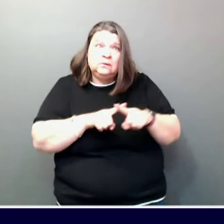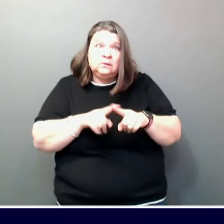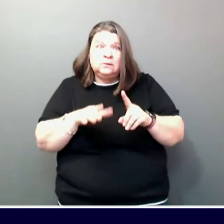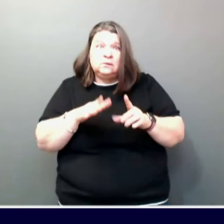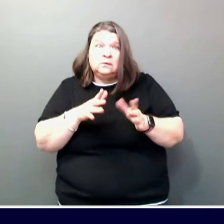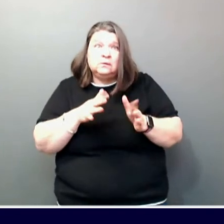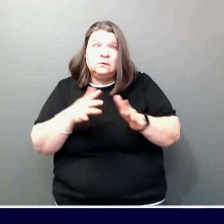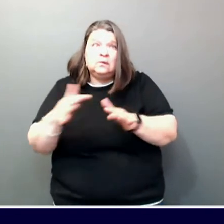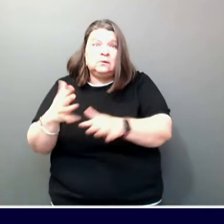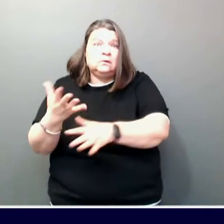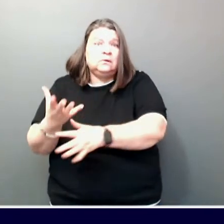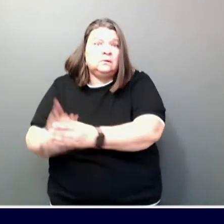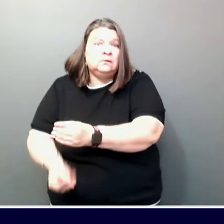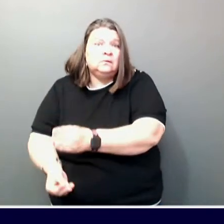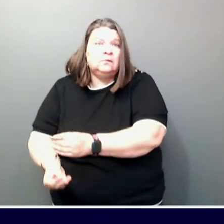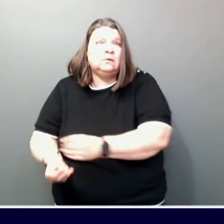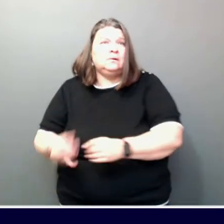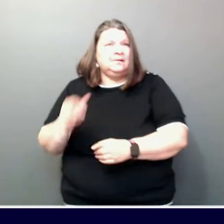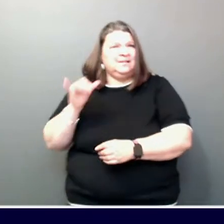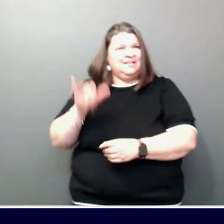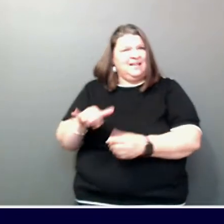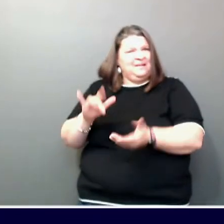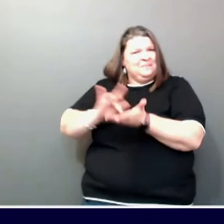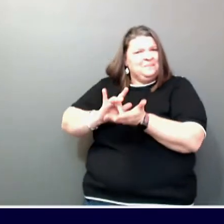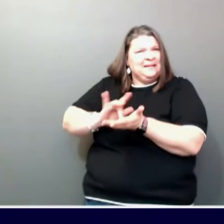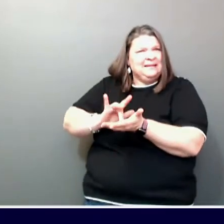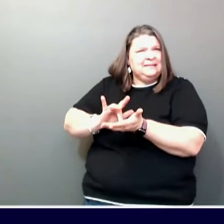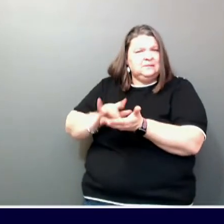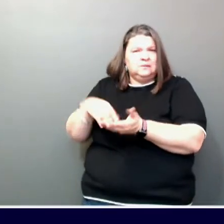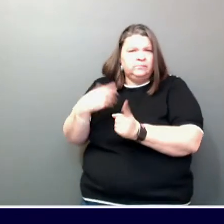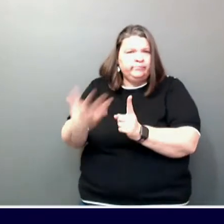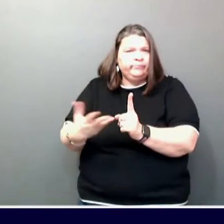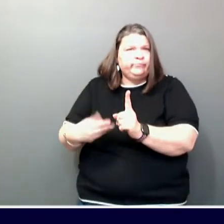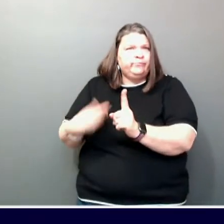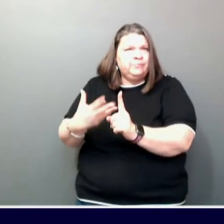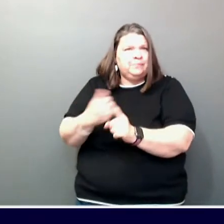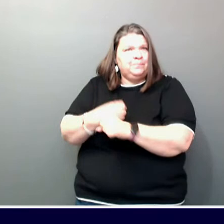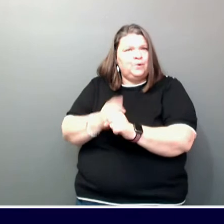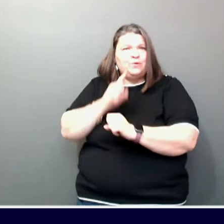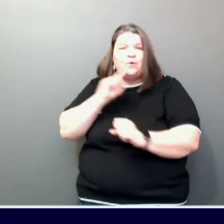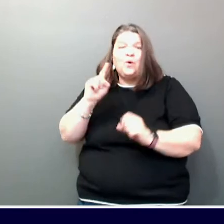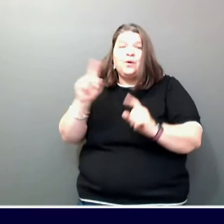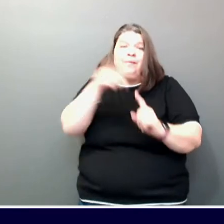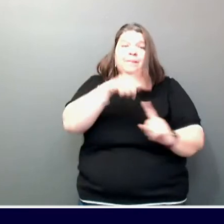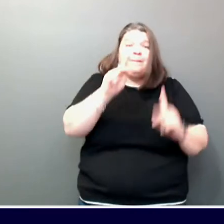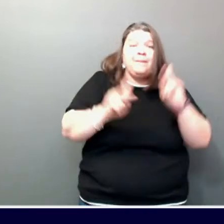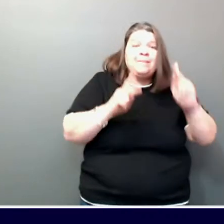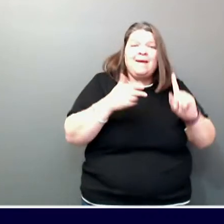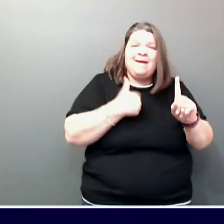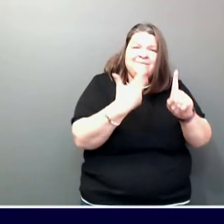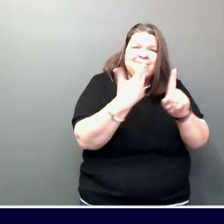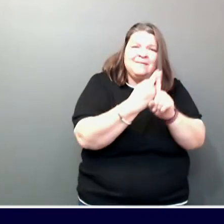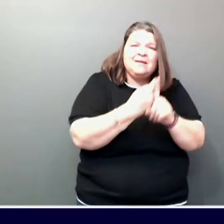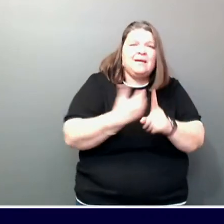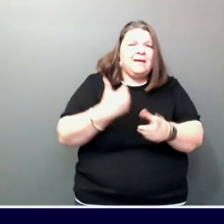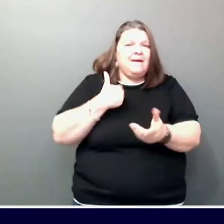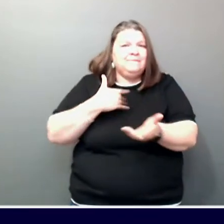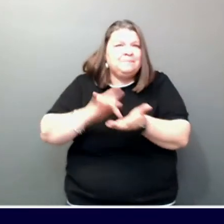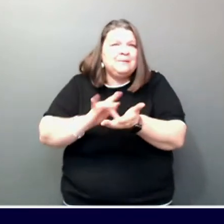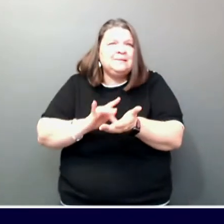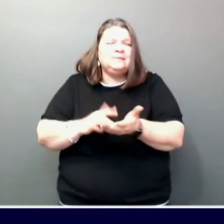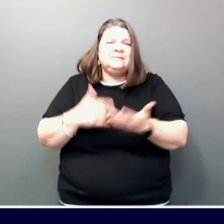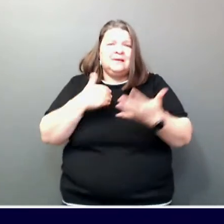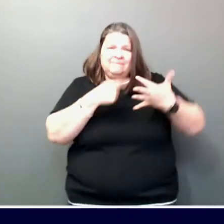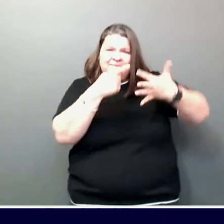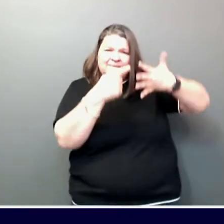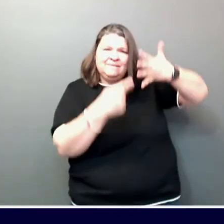goals of our response. Of course, on top of that is making sure people have access to vaccines and so on and so forth. All of this is to